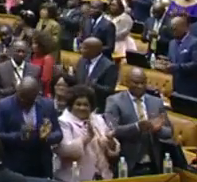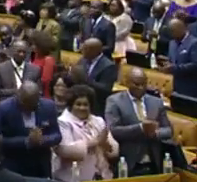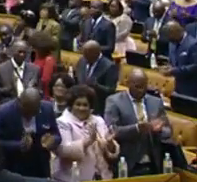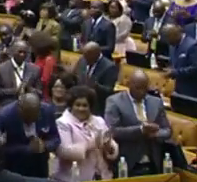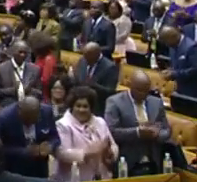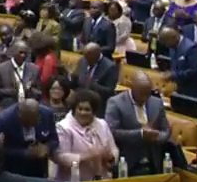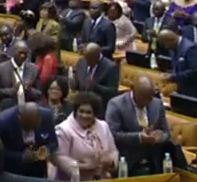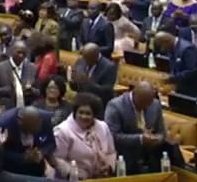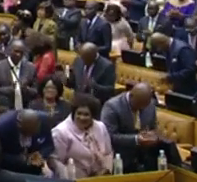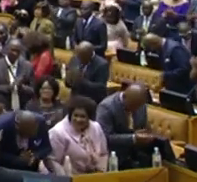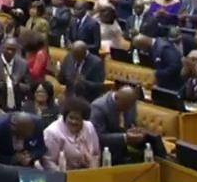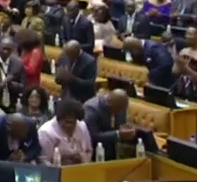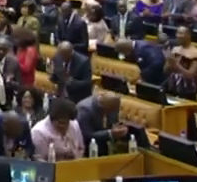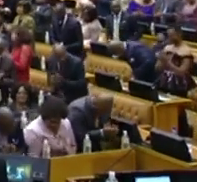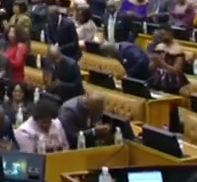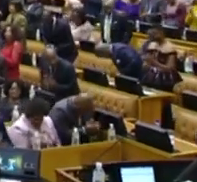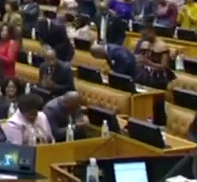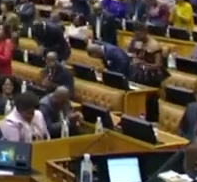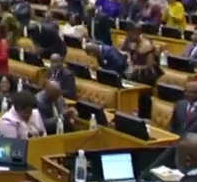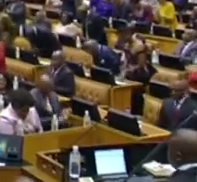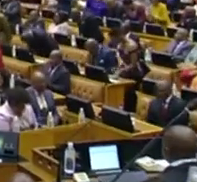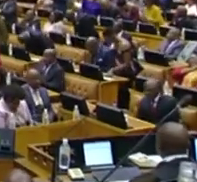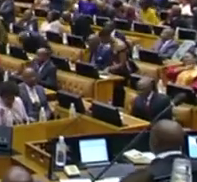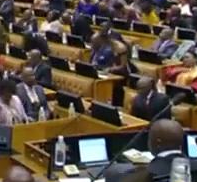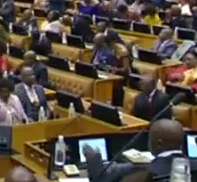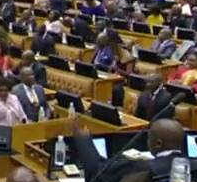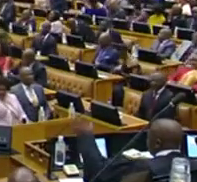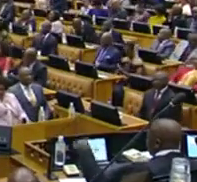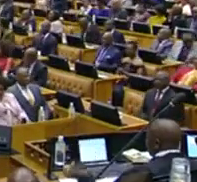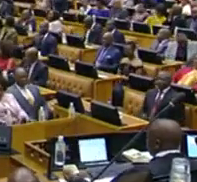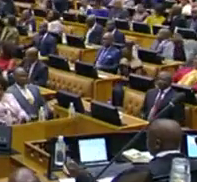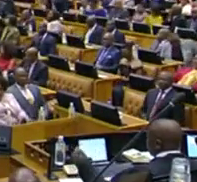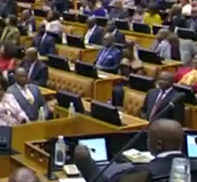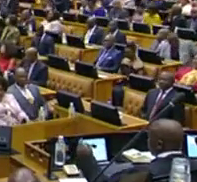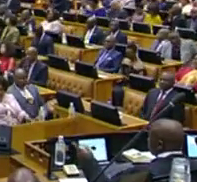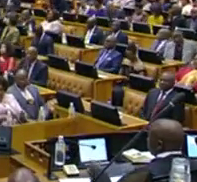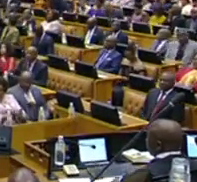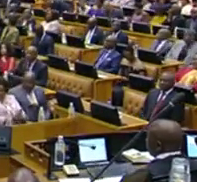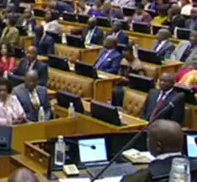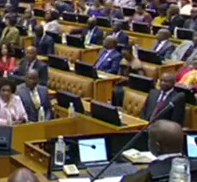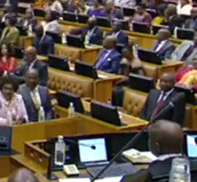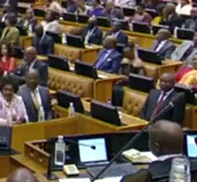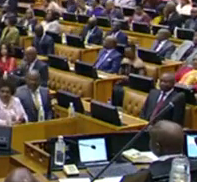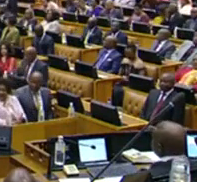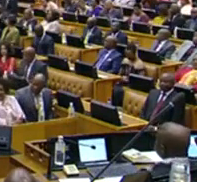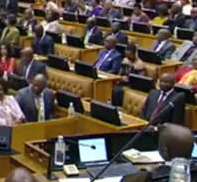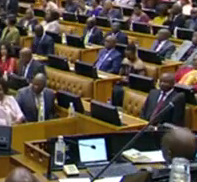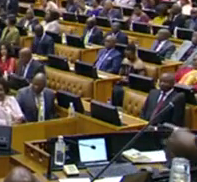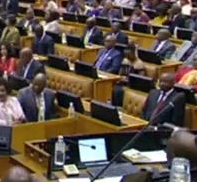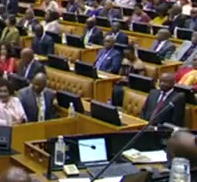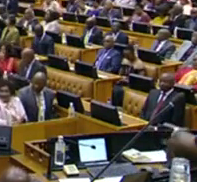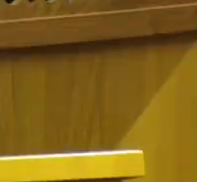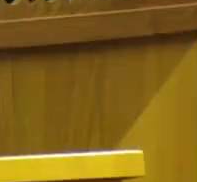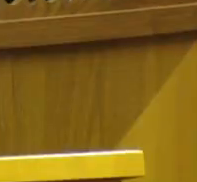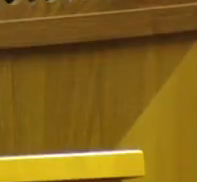of the five, we took three, taking one vote of the ANC. So at an opportunistic level, yes, we could support it, but this is not about that.